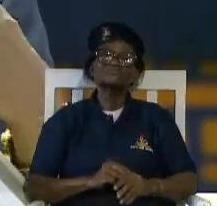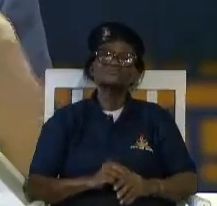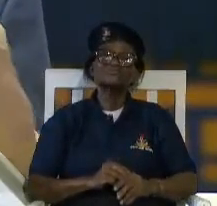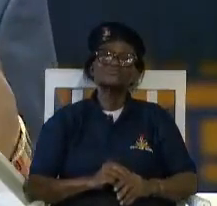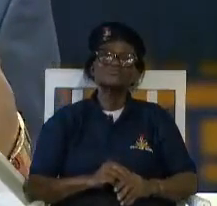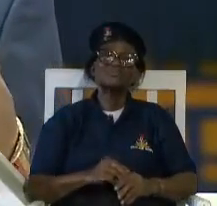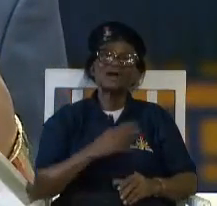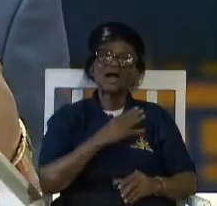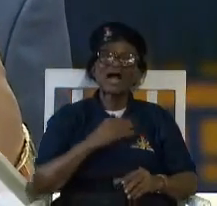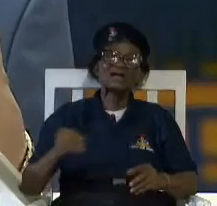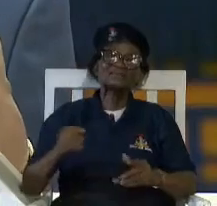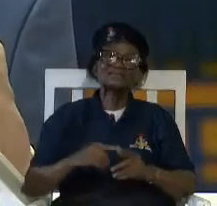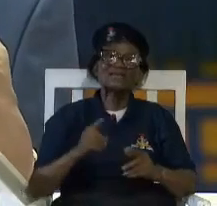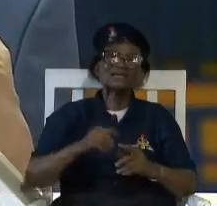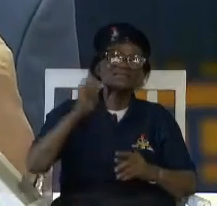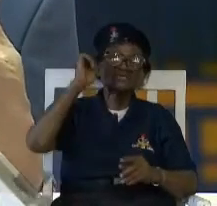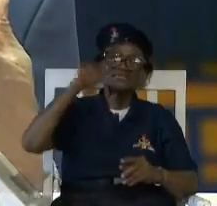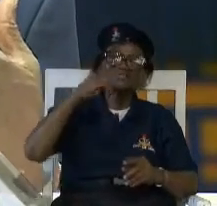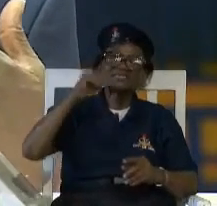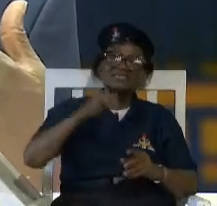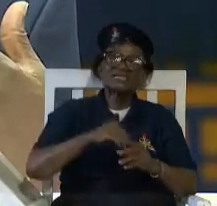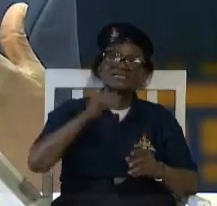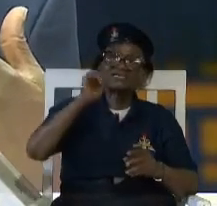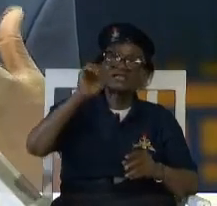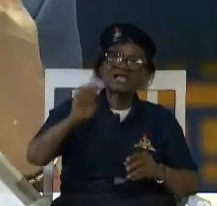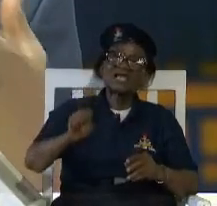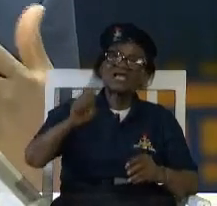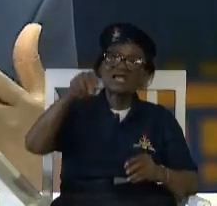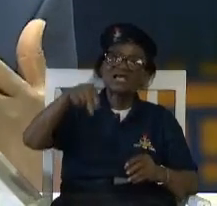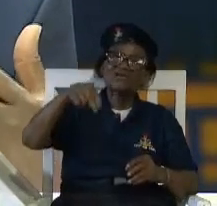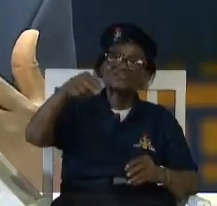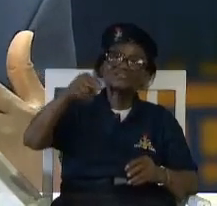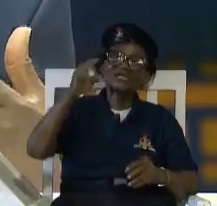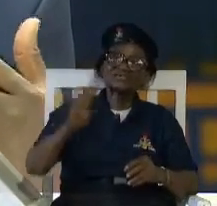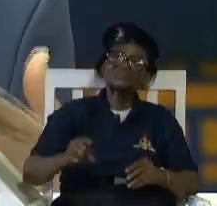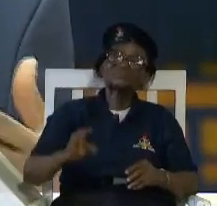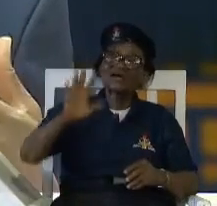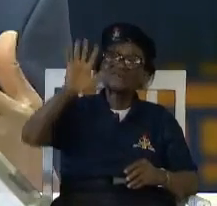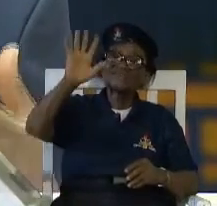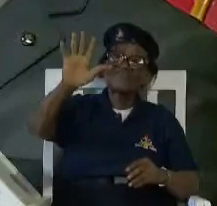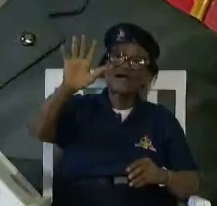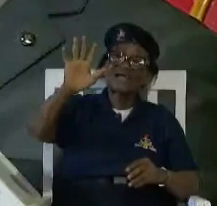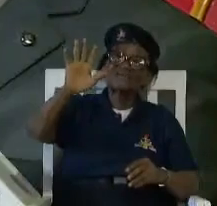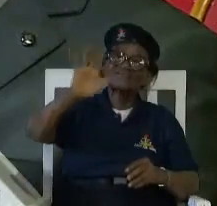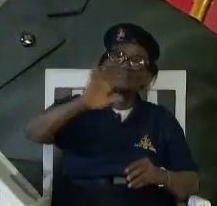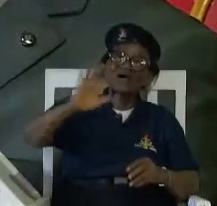And then he said in Ephesians chapter 5, verse 27,